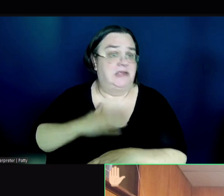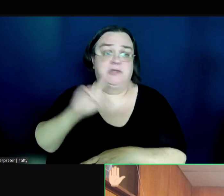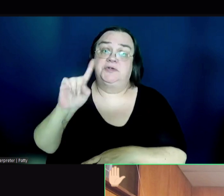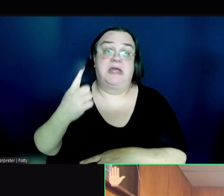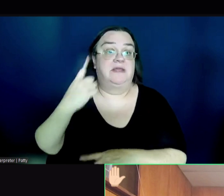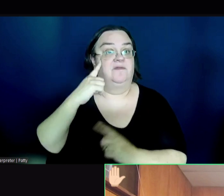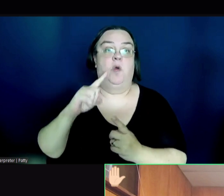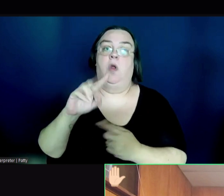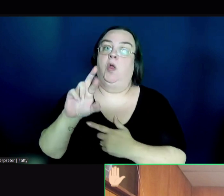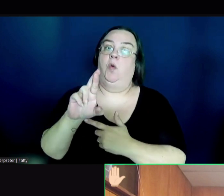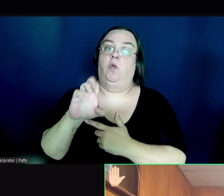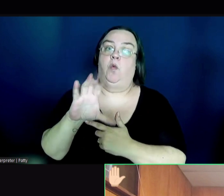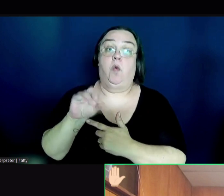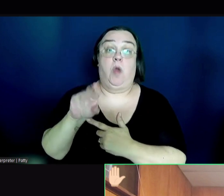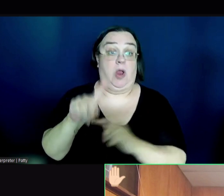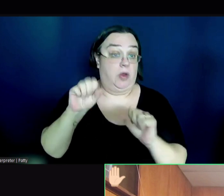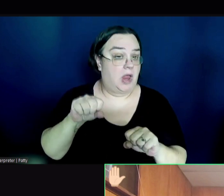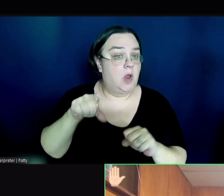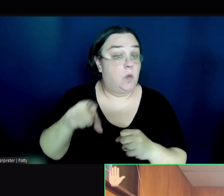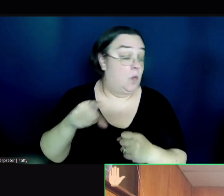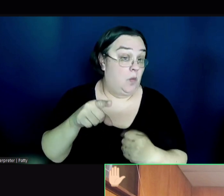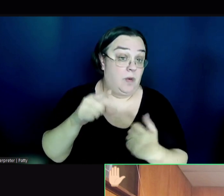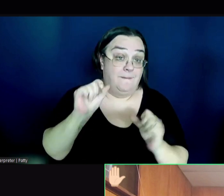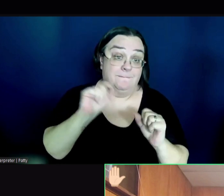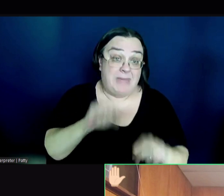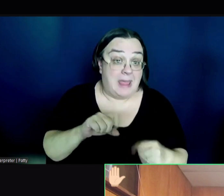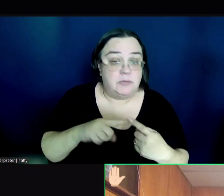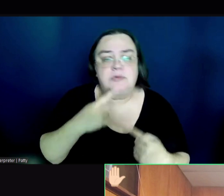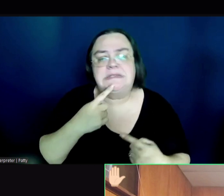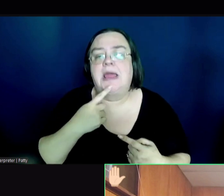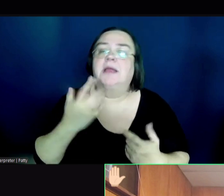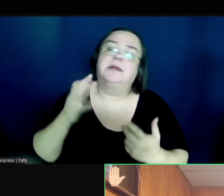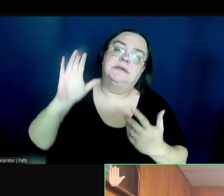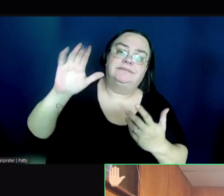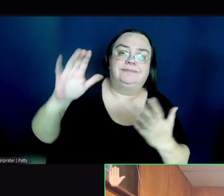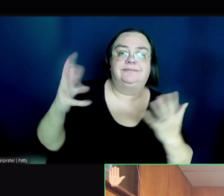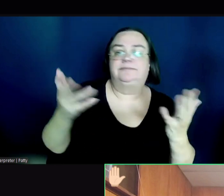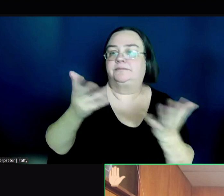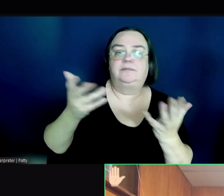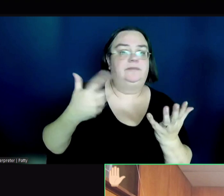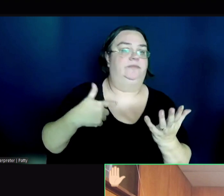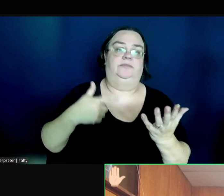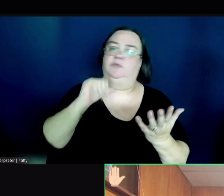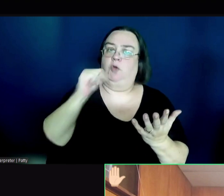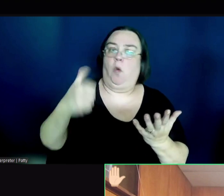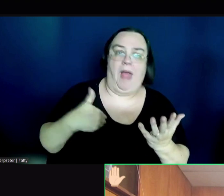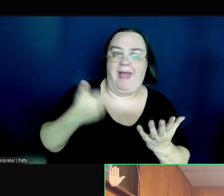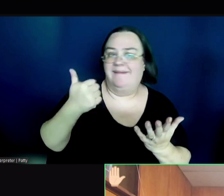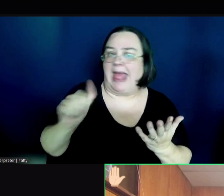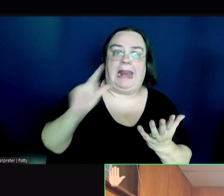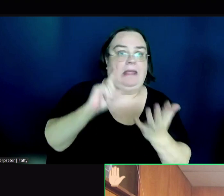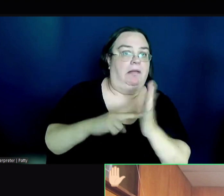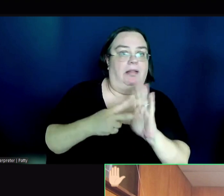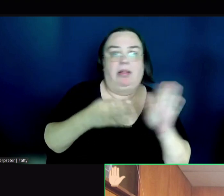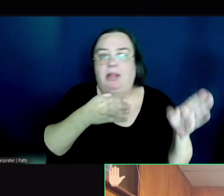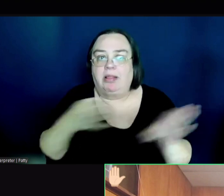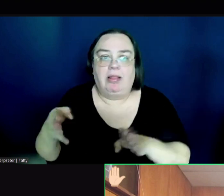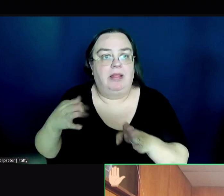record, just state, would you be able to say, hey, we don't have any plans to shut